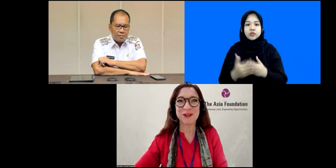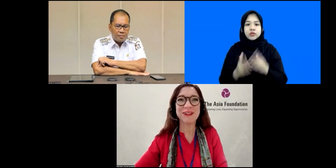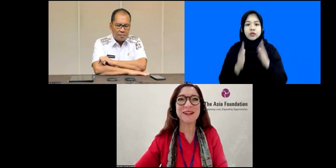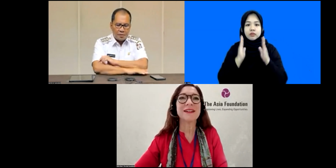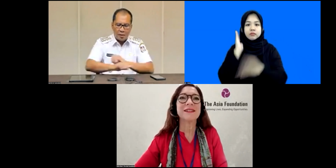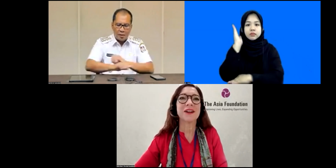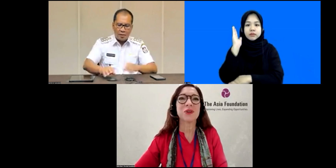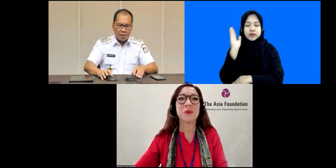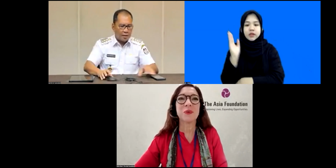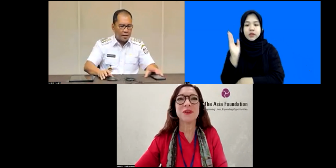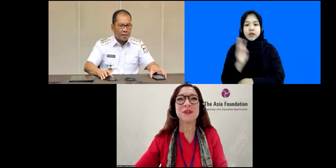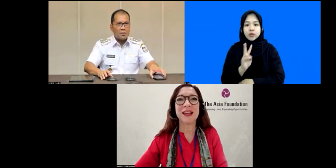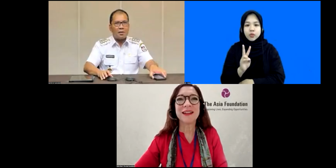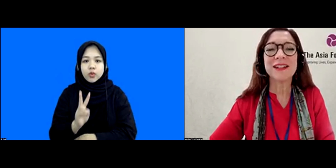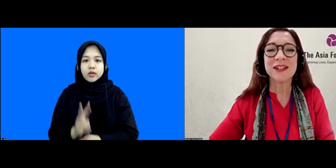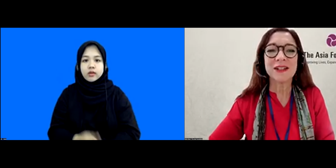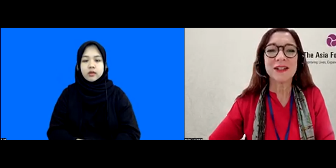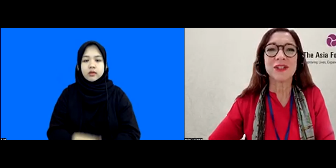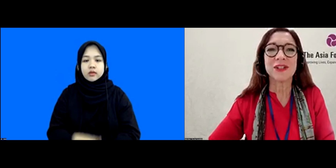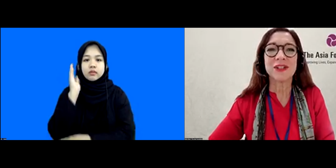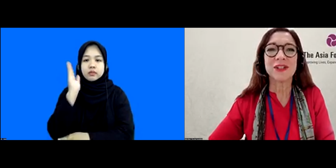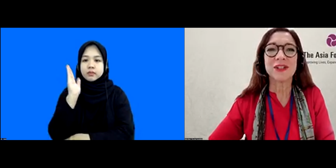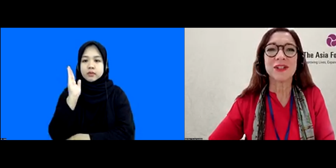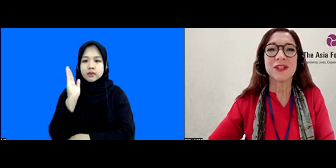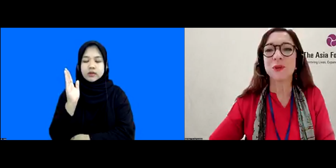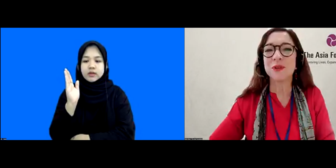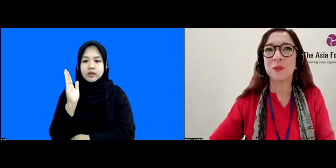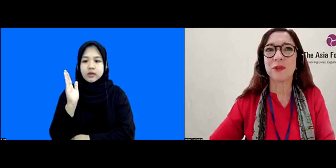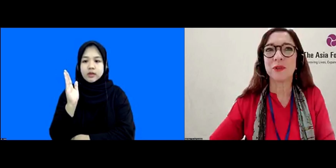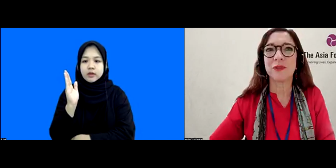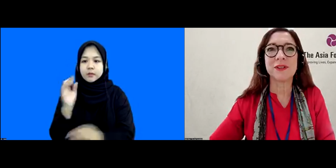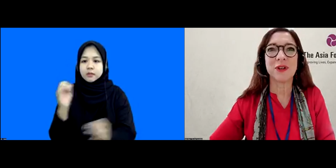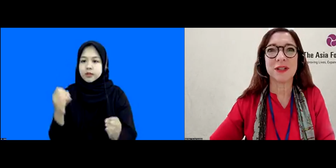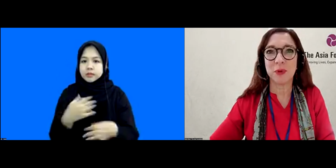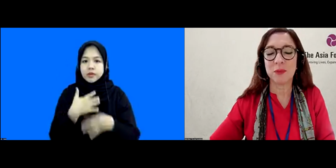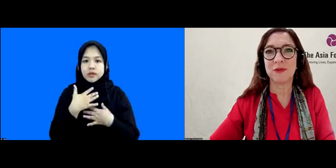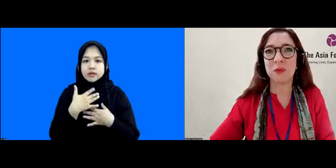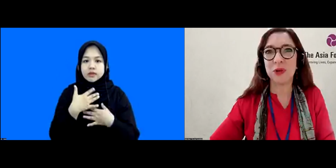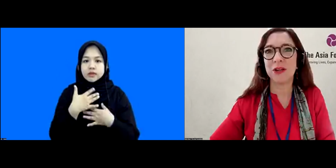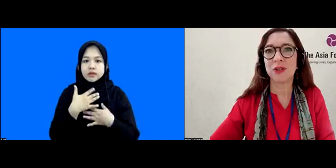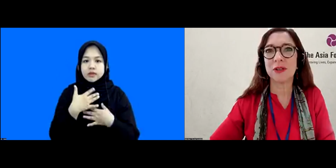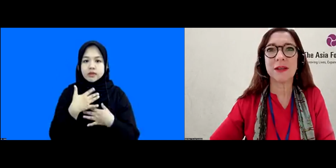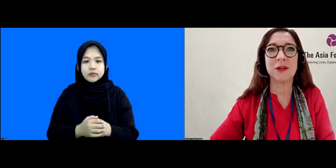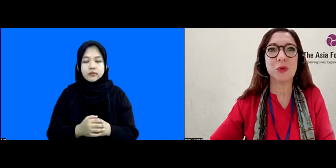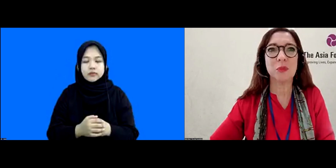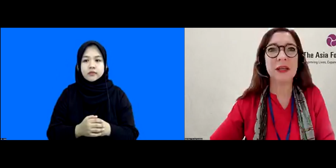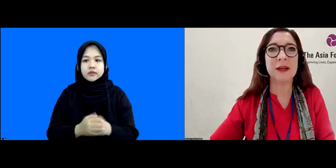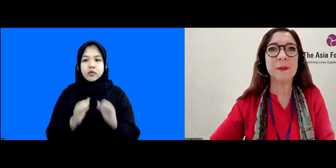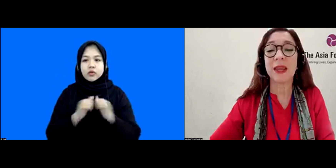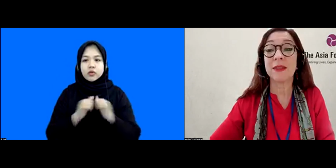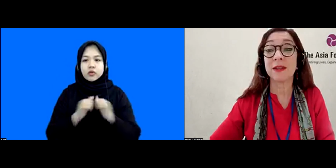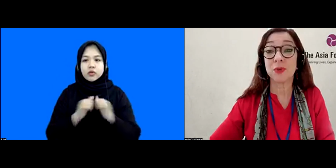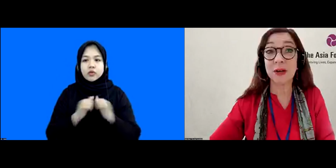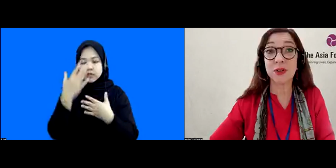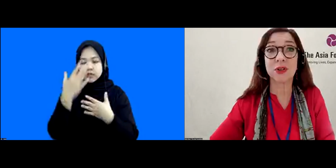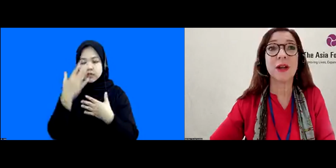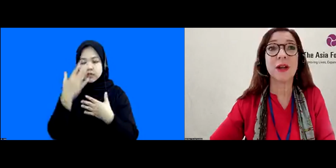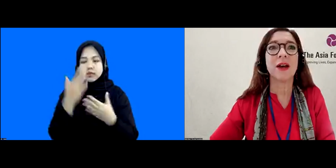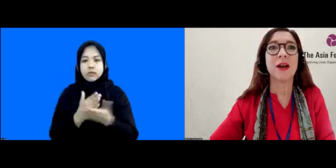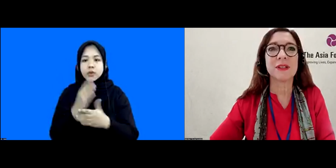speaker, Dr. Wei Yu Zhang. She is an associate professor at the Department of Communications and New Media and the